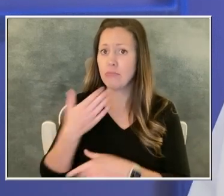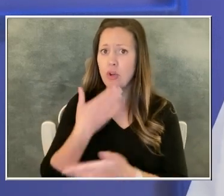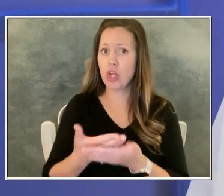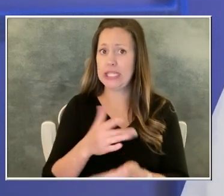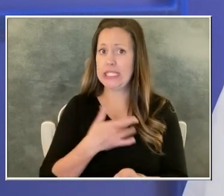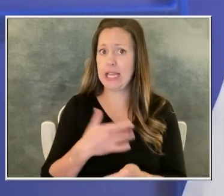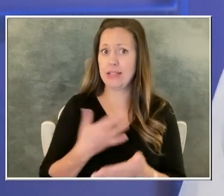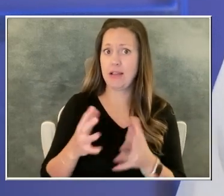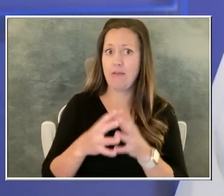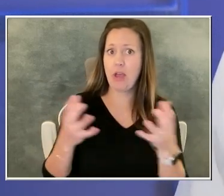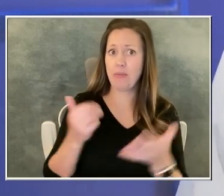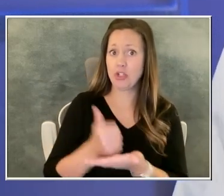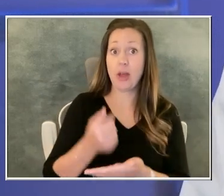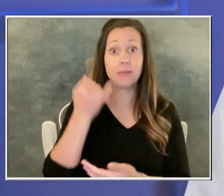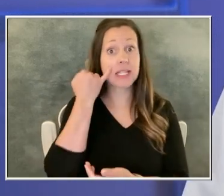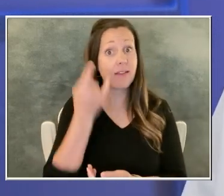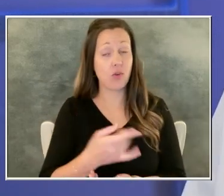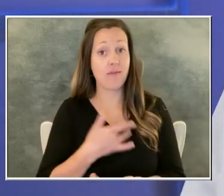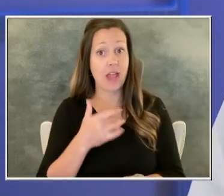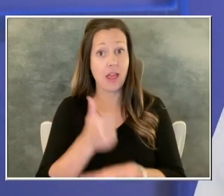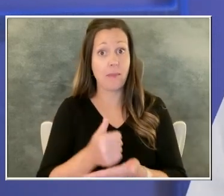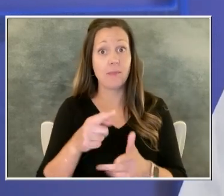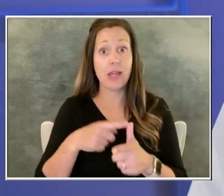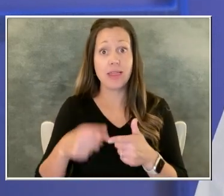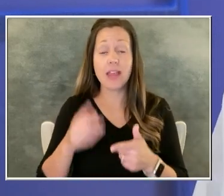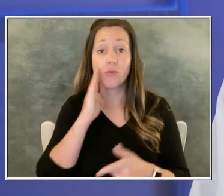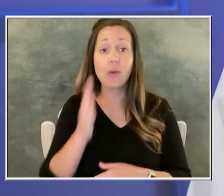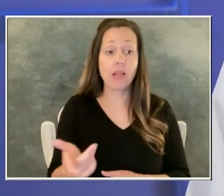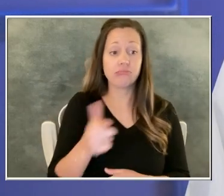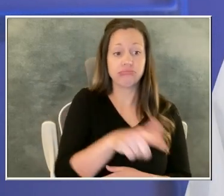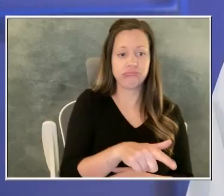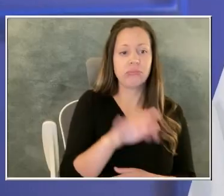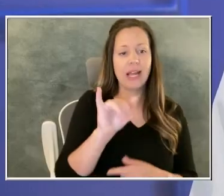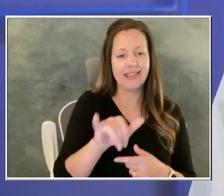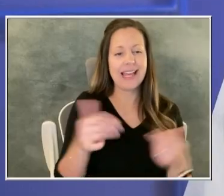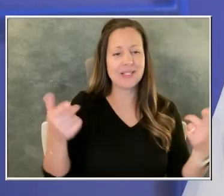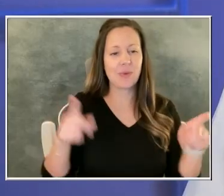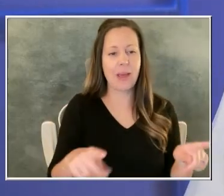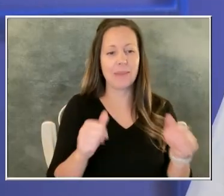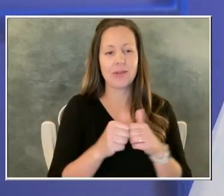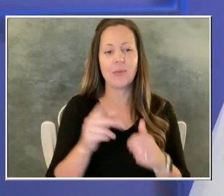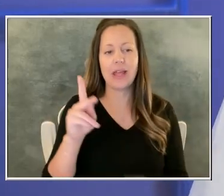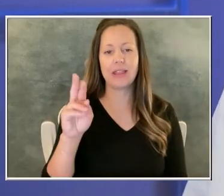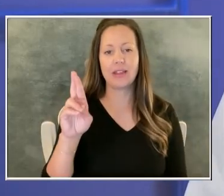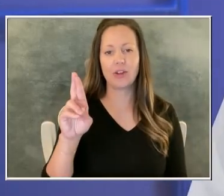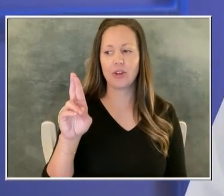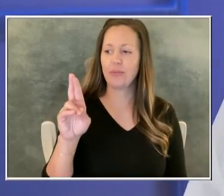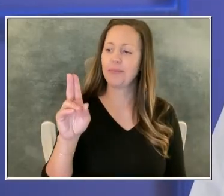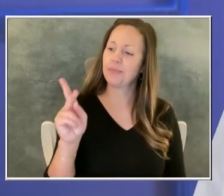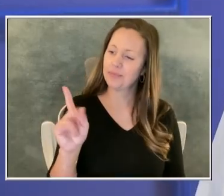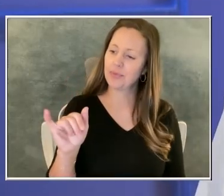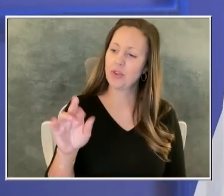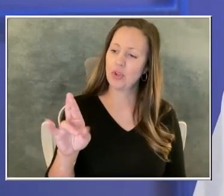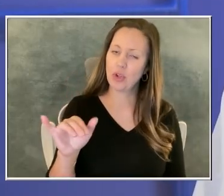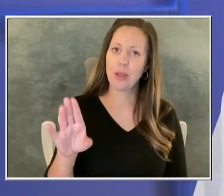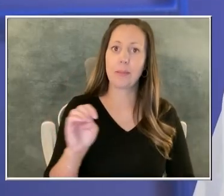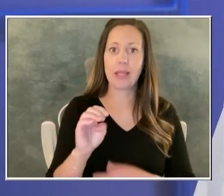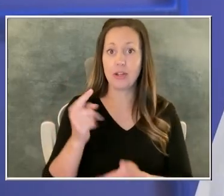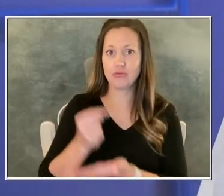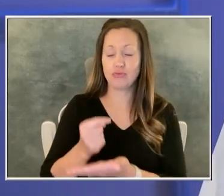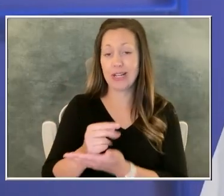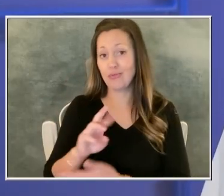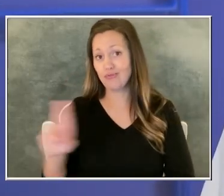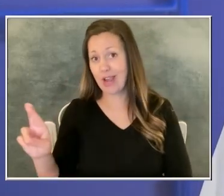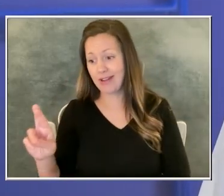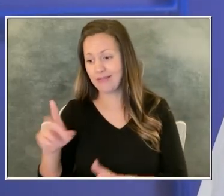helps you. And if you feel like it helped you a lot, then we'll move on to the other side. And that's exactly what happened in Kirby's case. We treated the right side, then we went back and treated the left side because